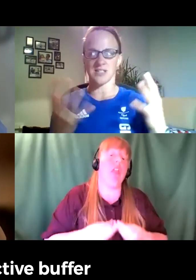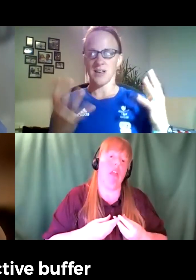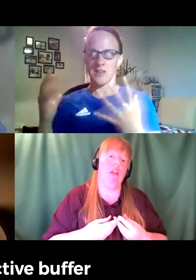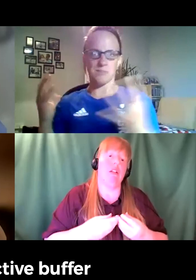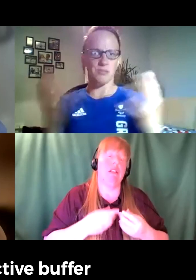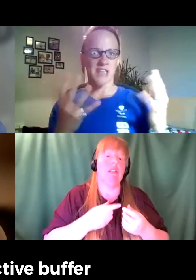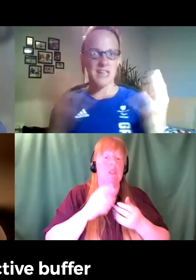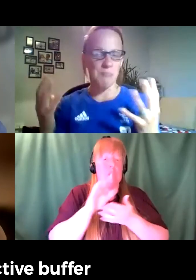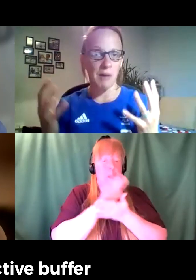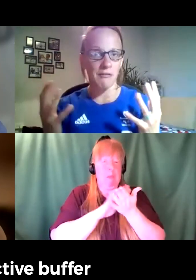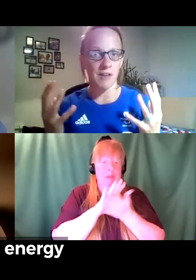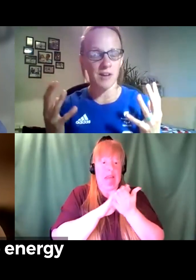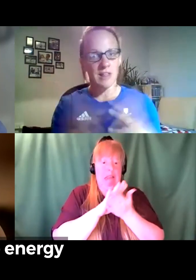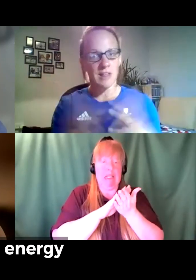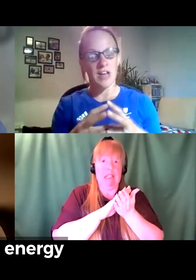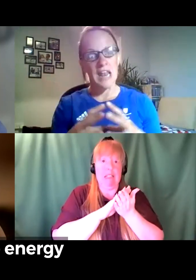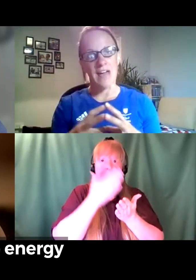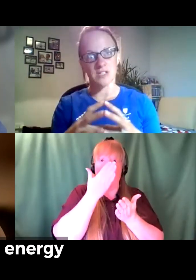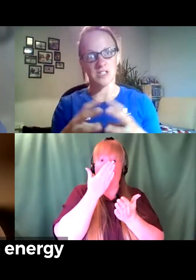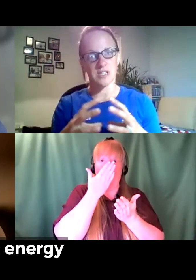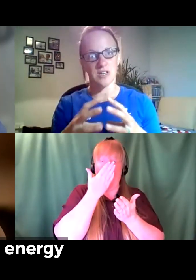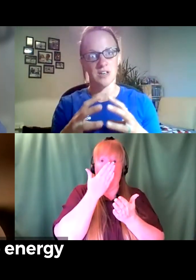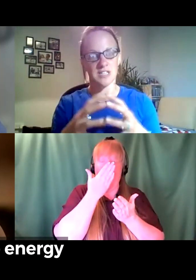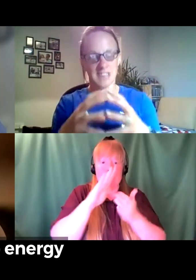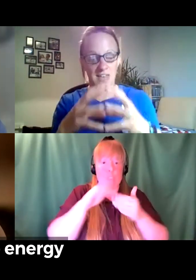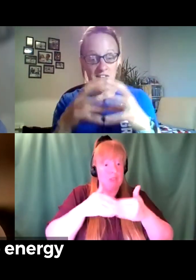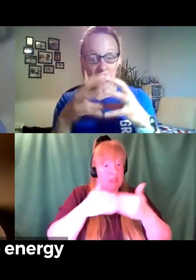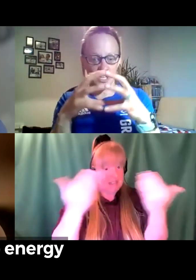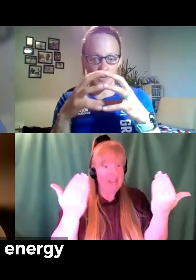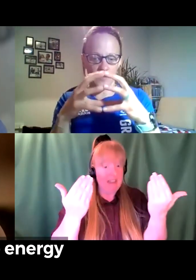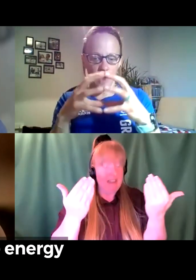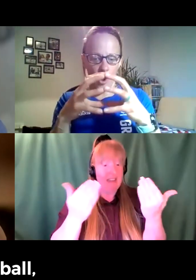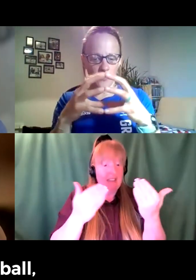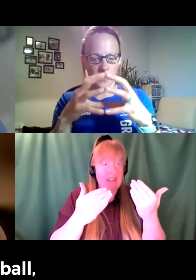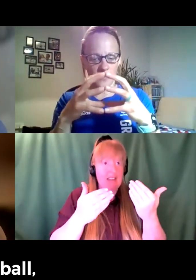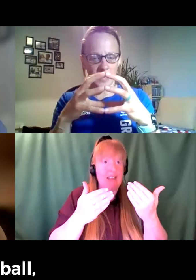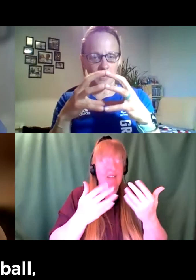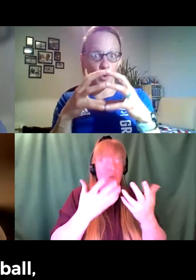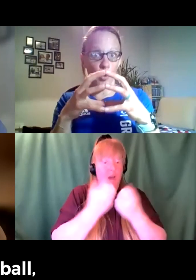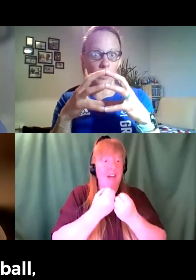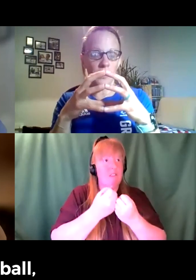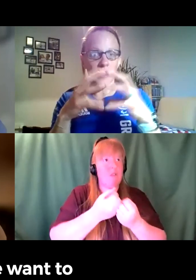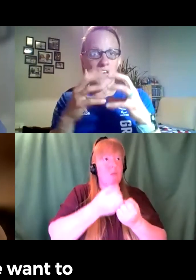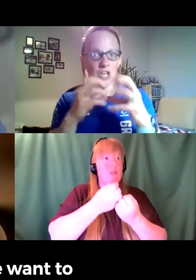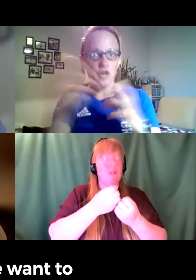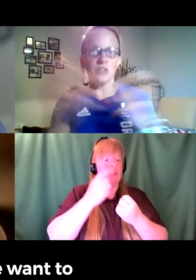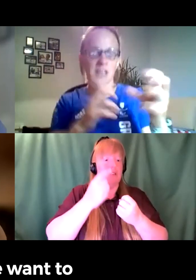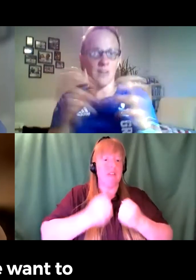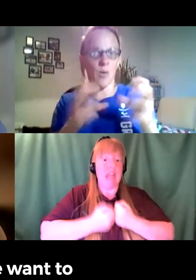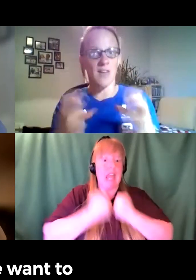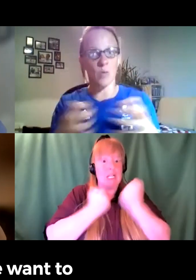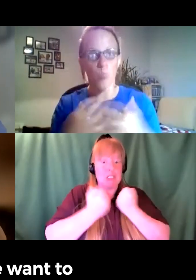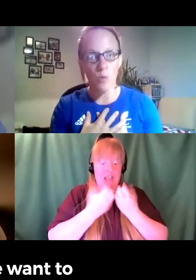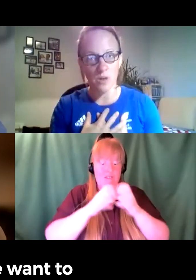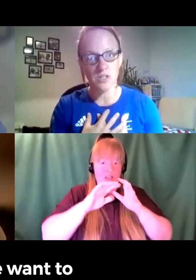this protective buffer that allows us to take the energy that we've got, if you think of it like a ball, and use it in a